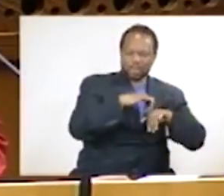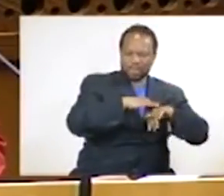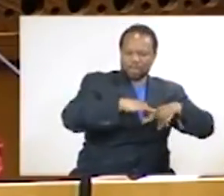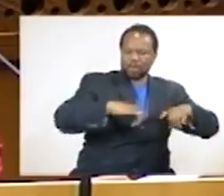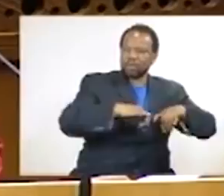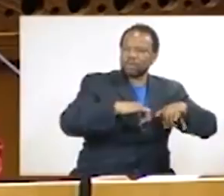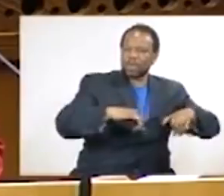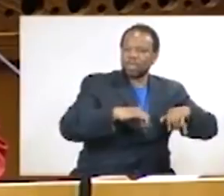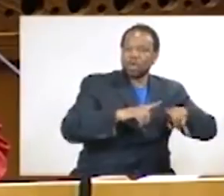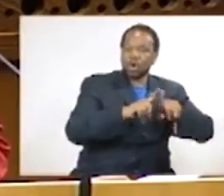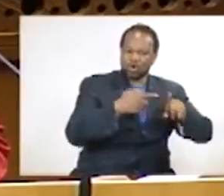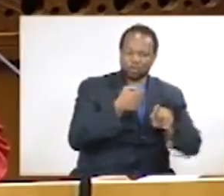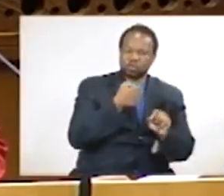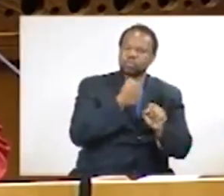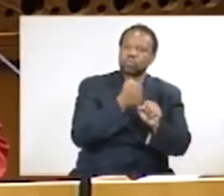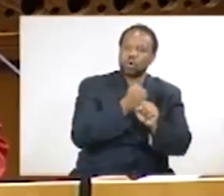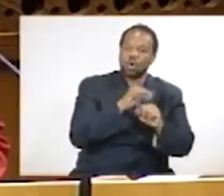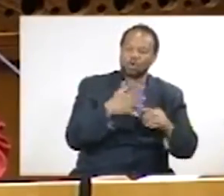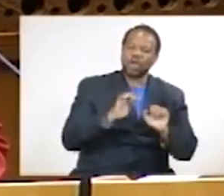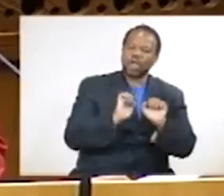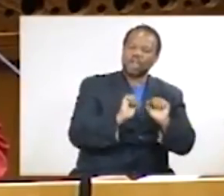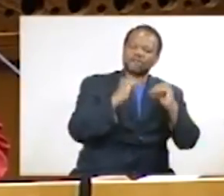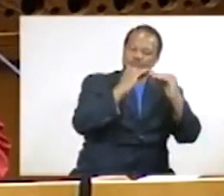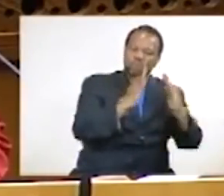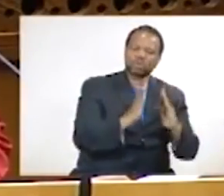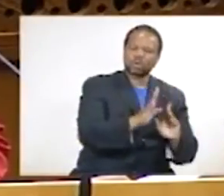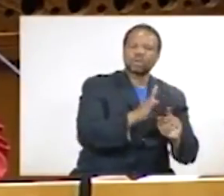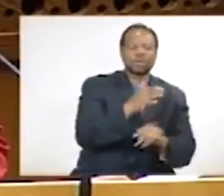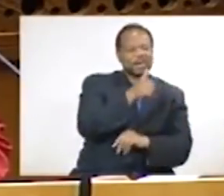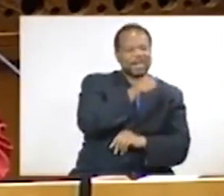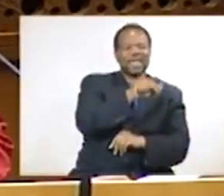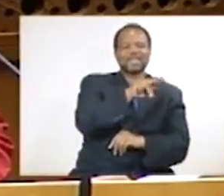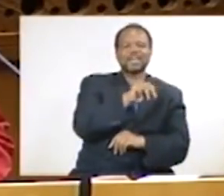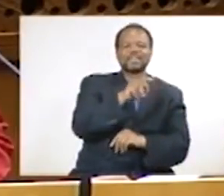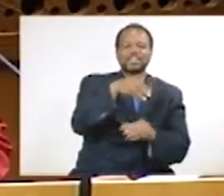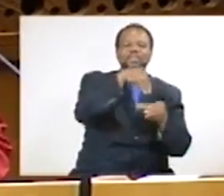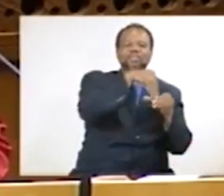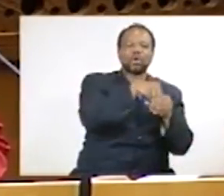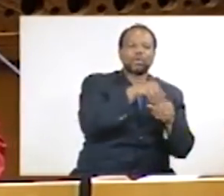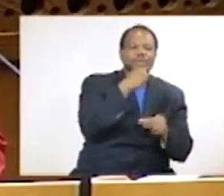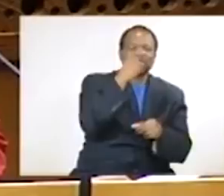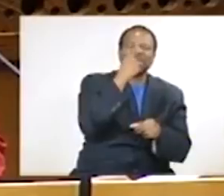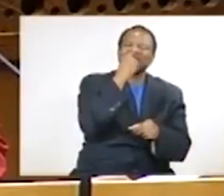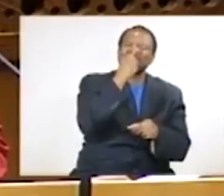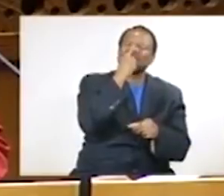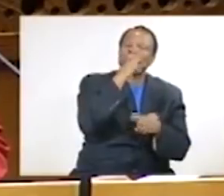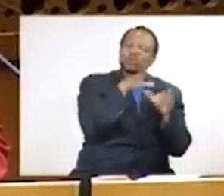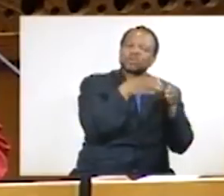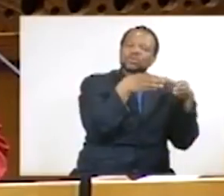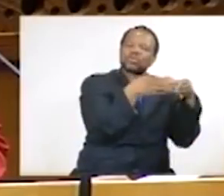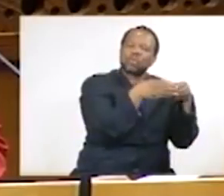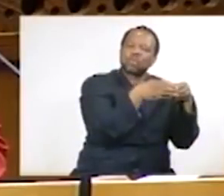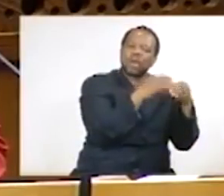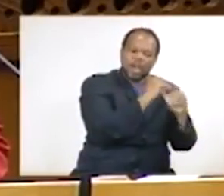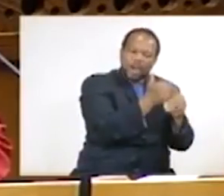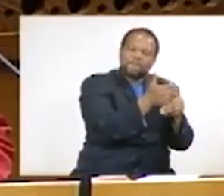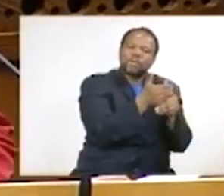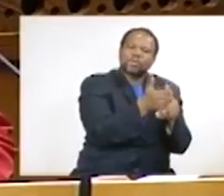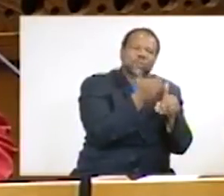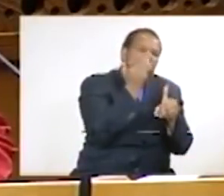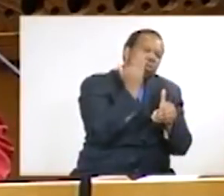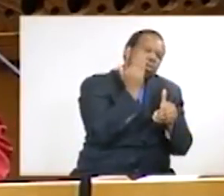was forced upon the people in 1994 does not allow for radical economic transformation and changes. The pact defends